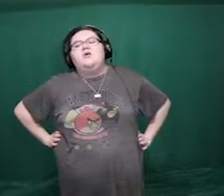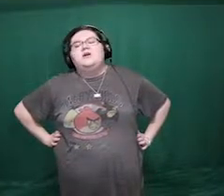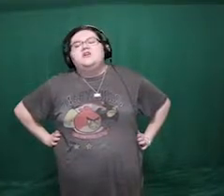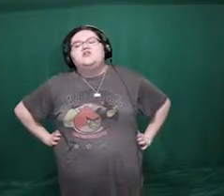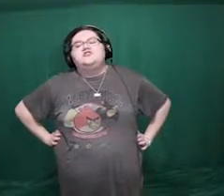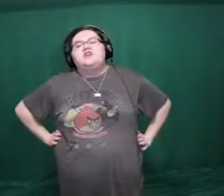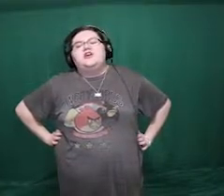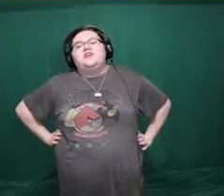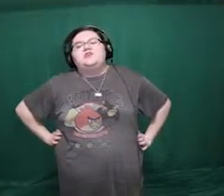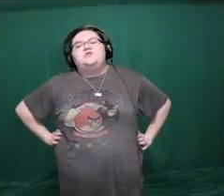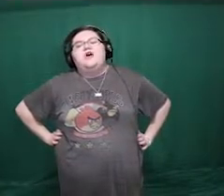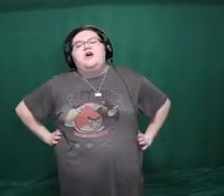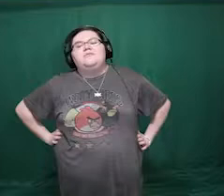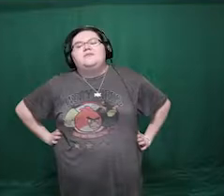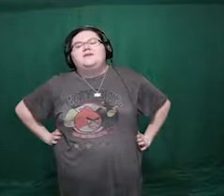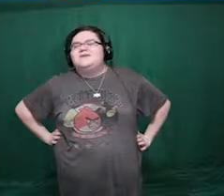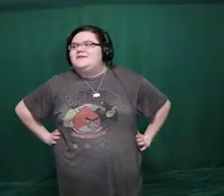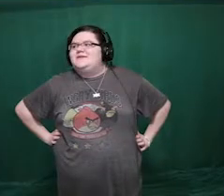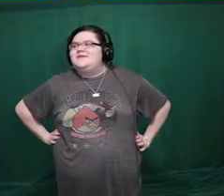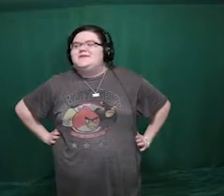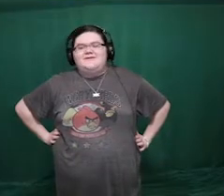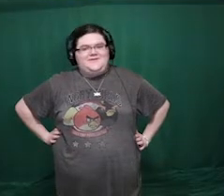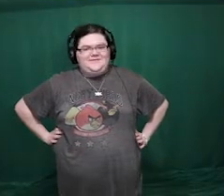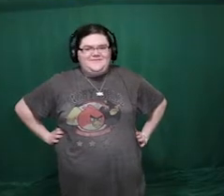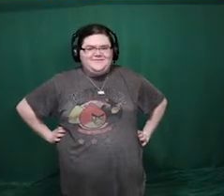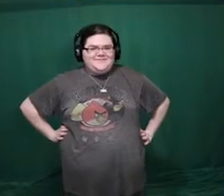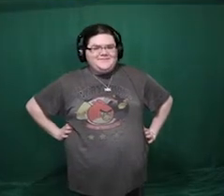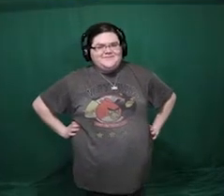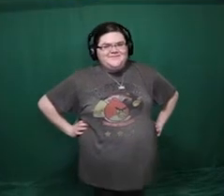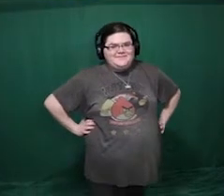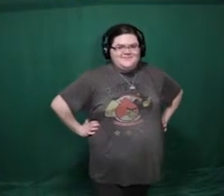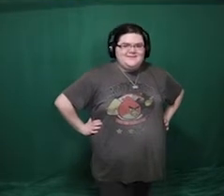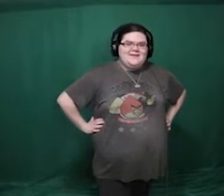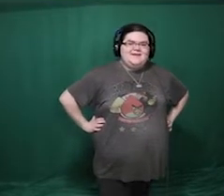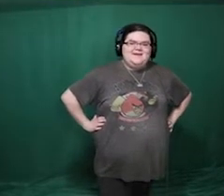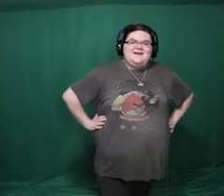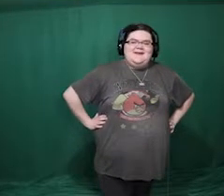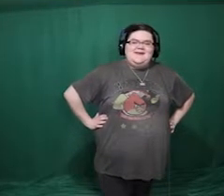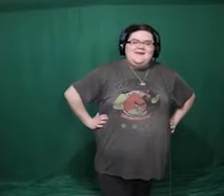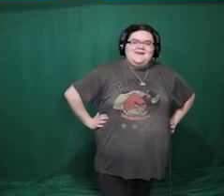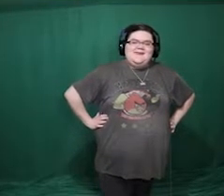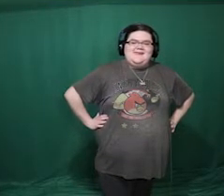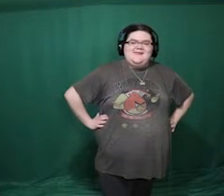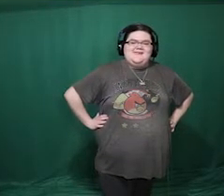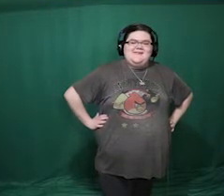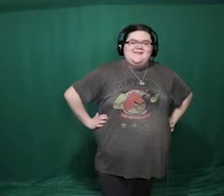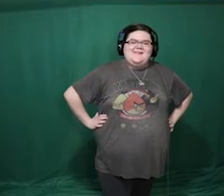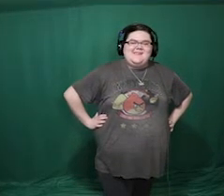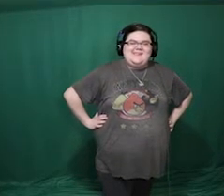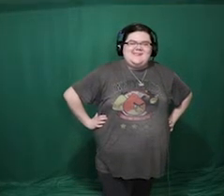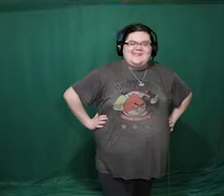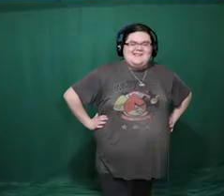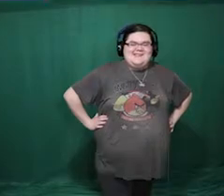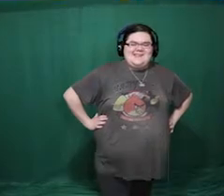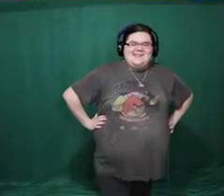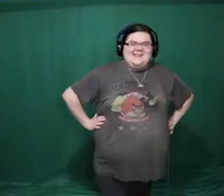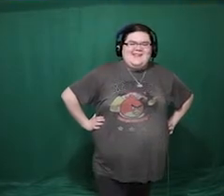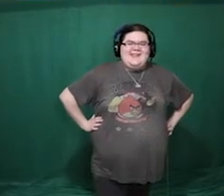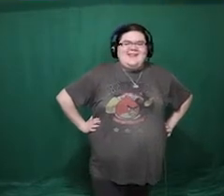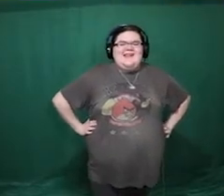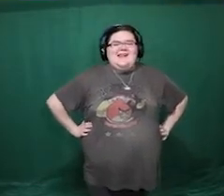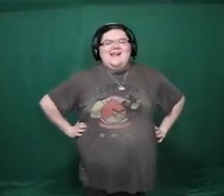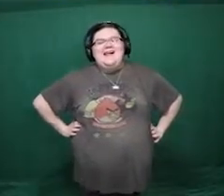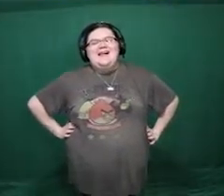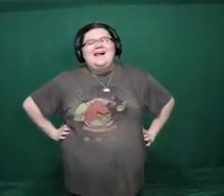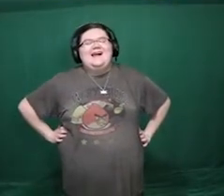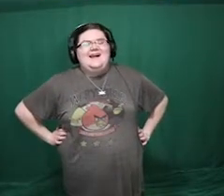oh no! Wait! JJ, you, oh my god. You had a chance there, so you had a chance. Someone to push me off from that. Alright, Vic, team game here.